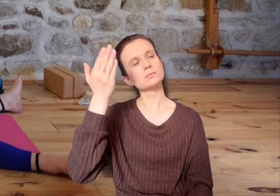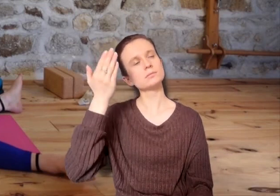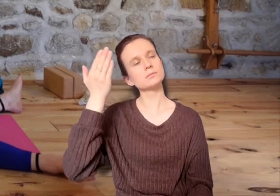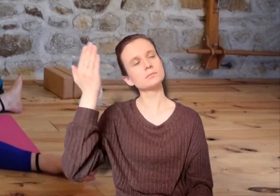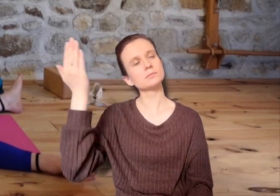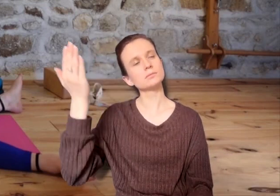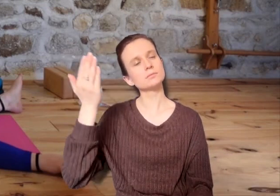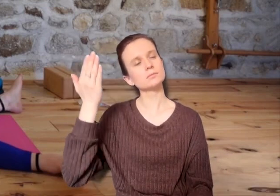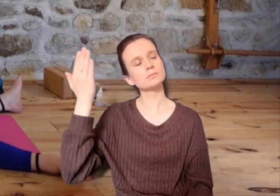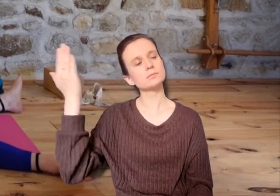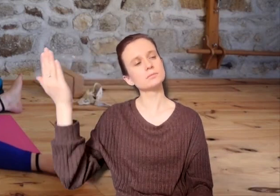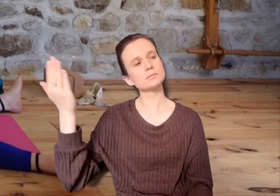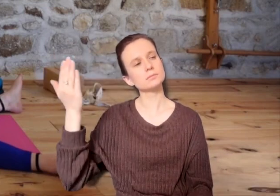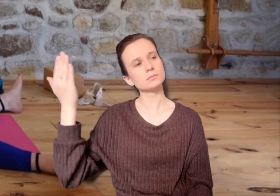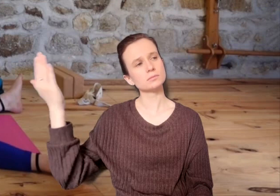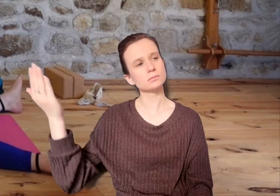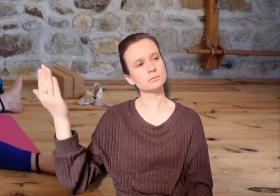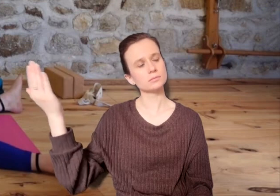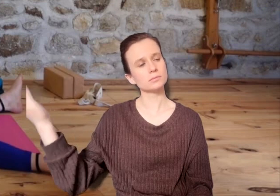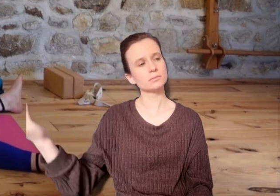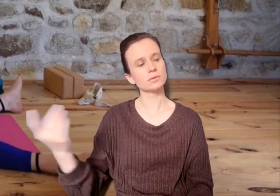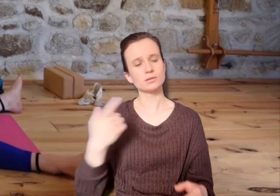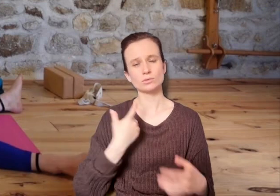Let your mind drift away.